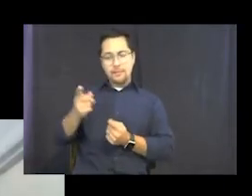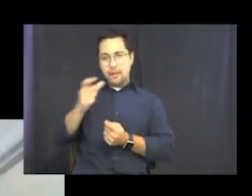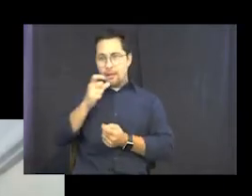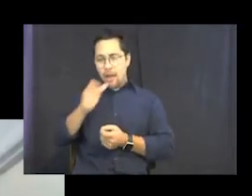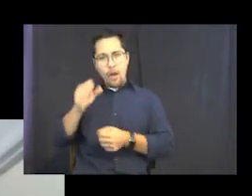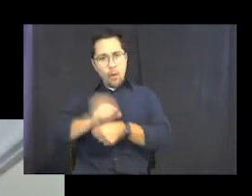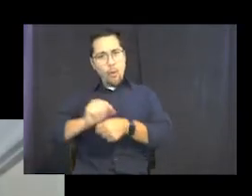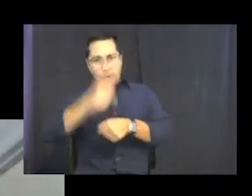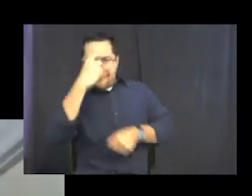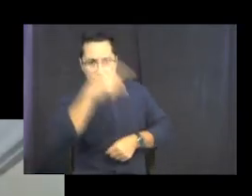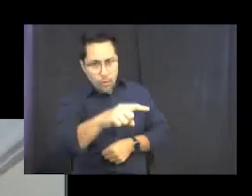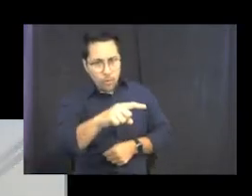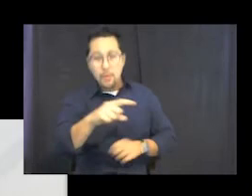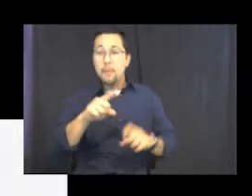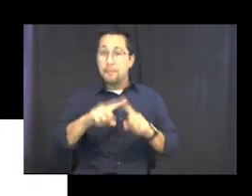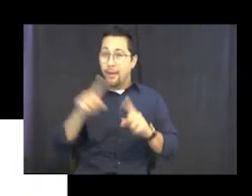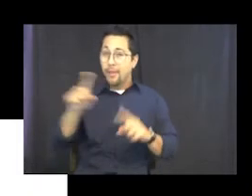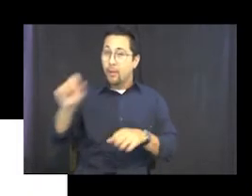with you.